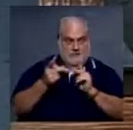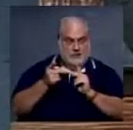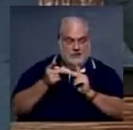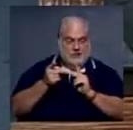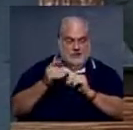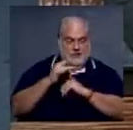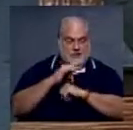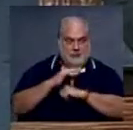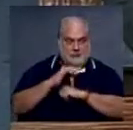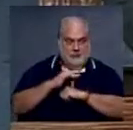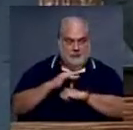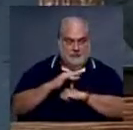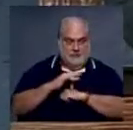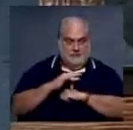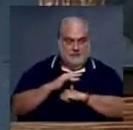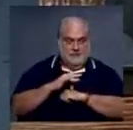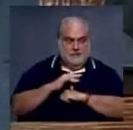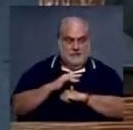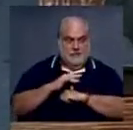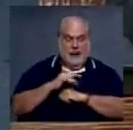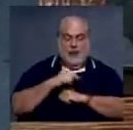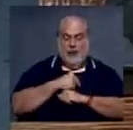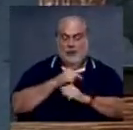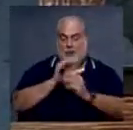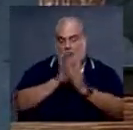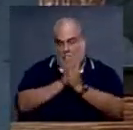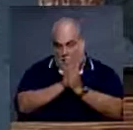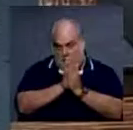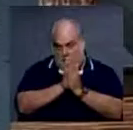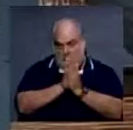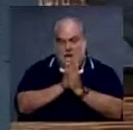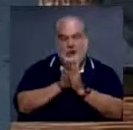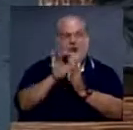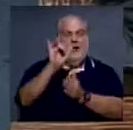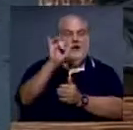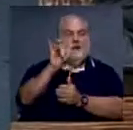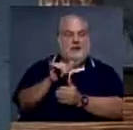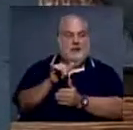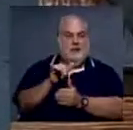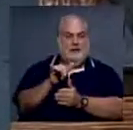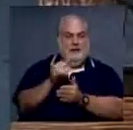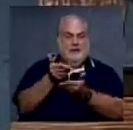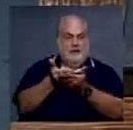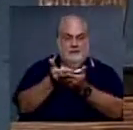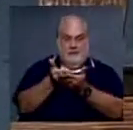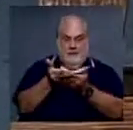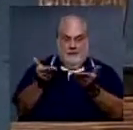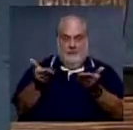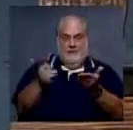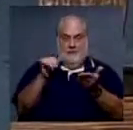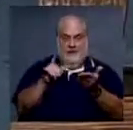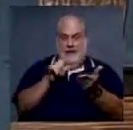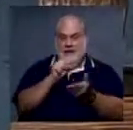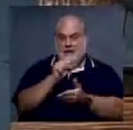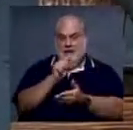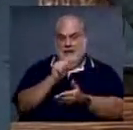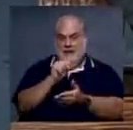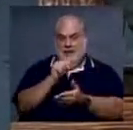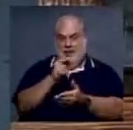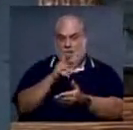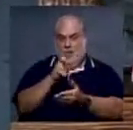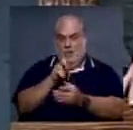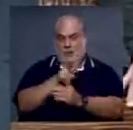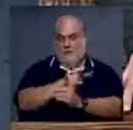was open. So I would just ask that if that standard was applied